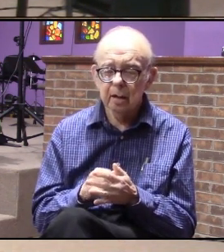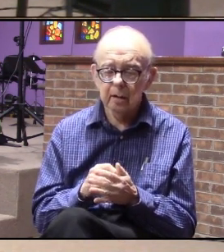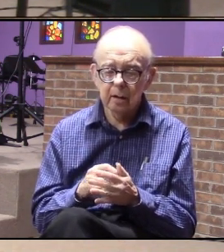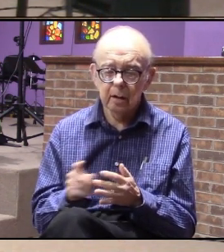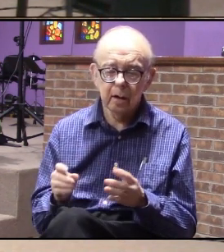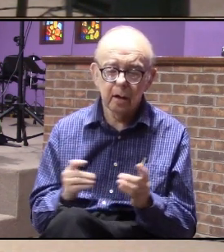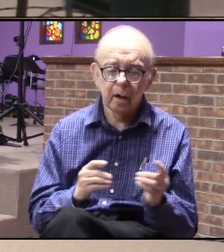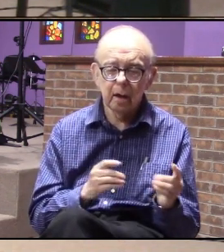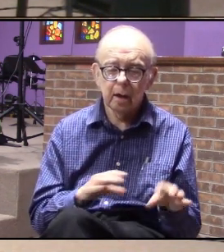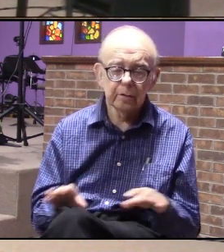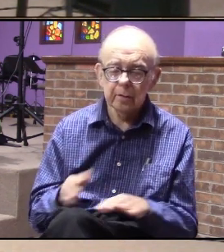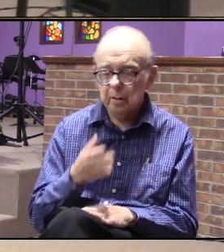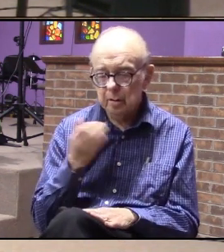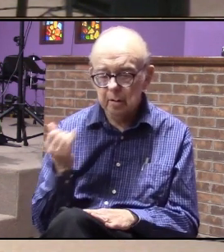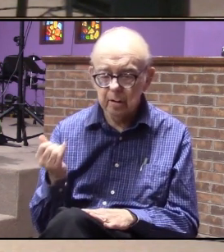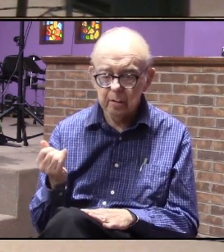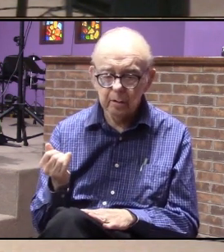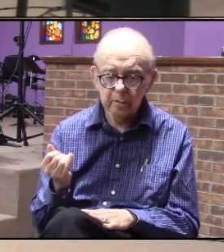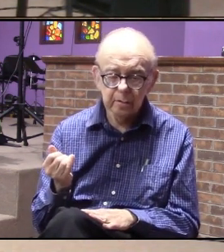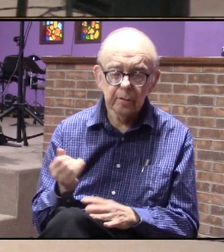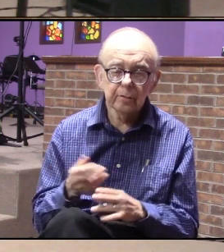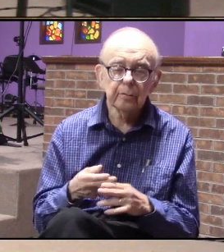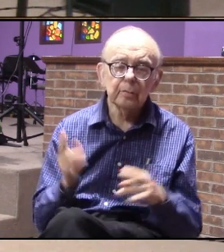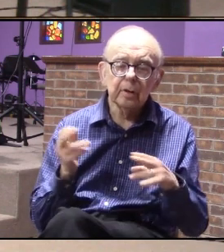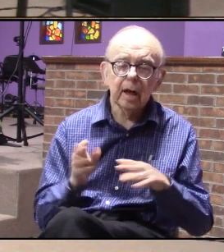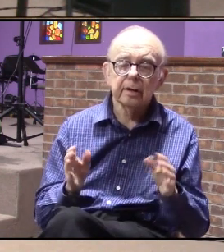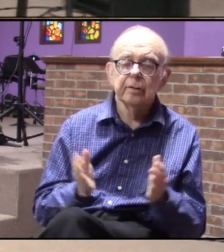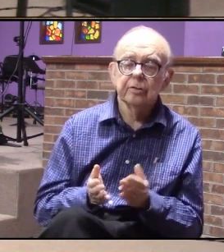They are doing their best to lighten that ship.